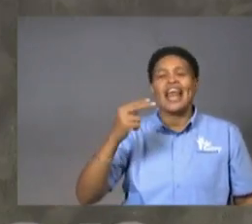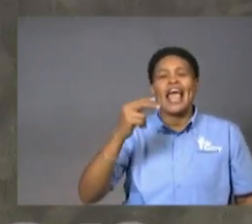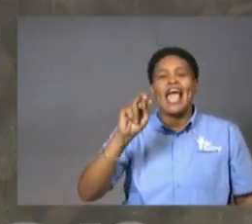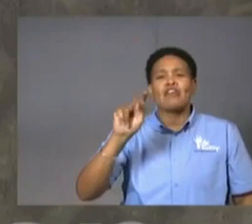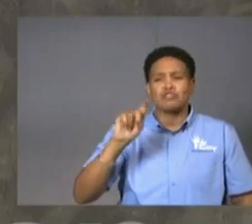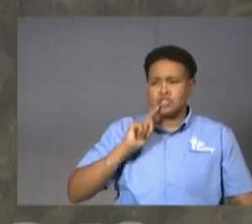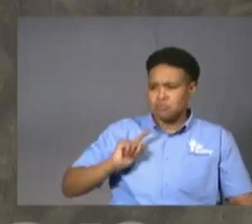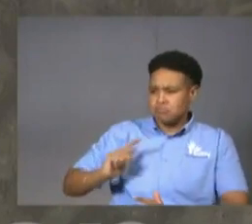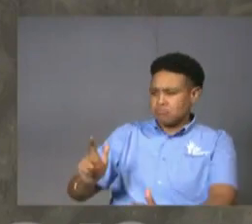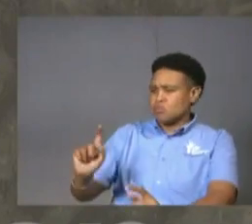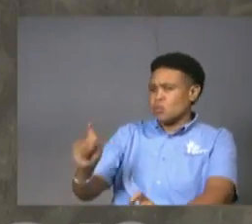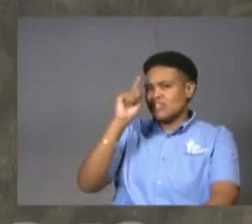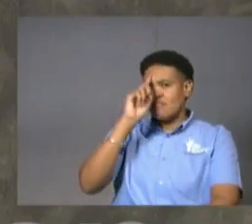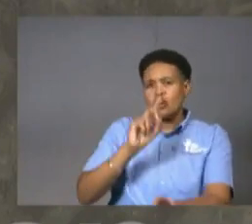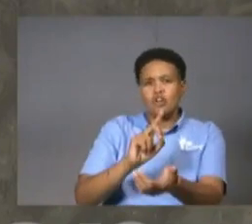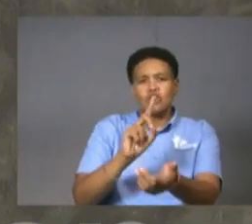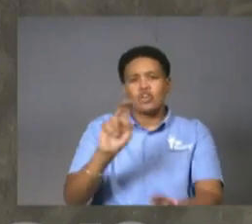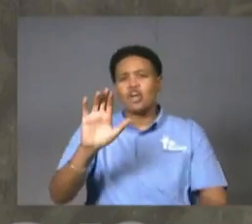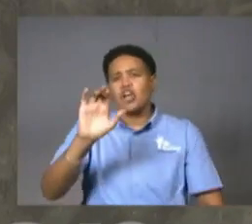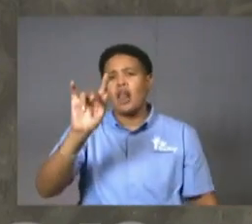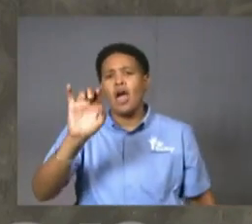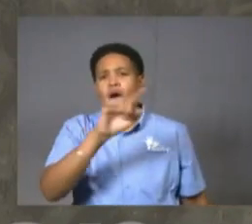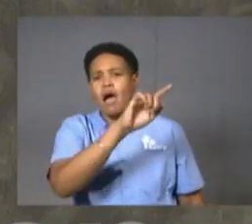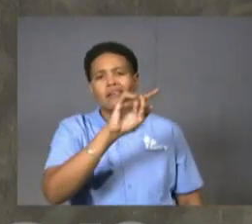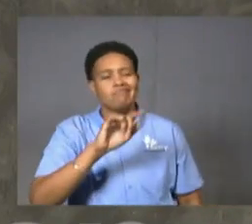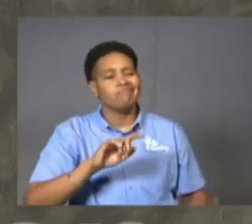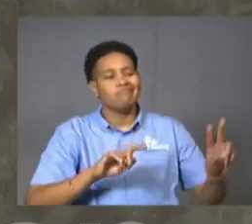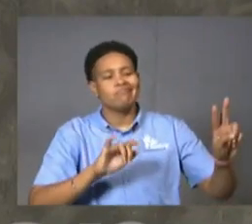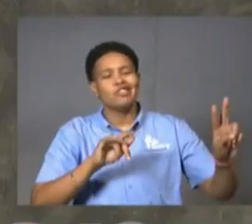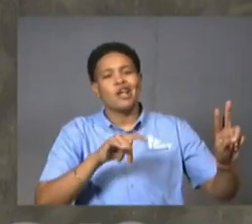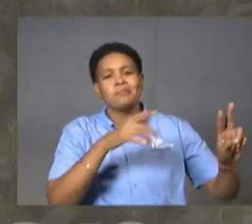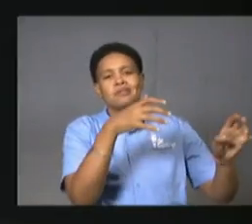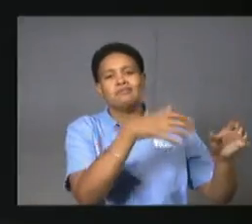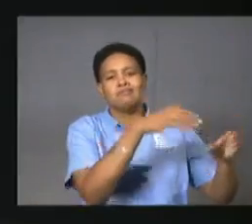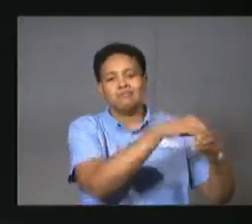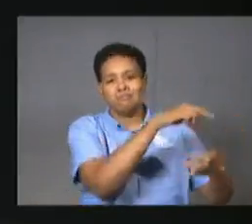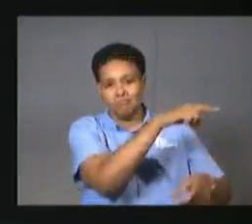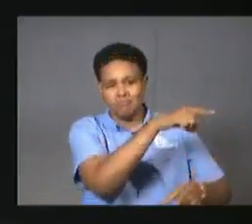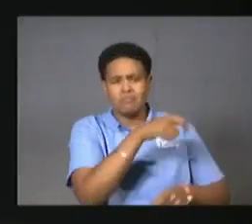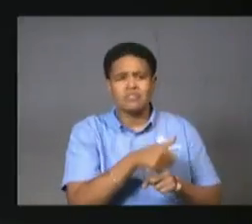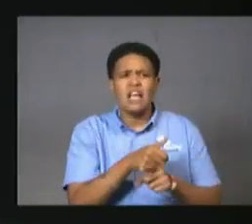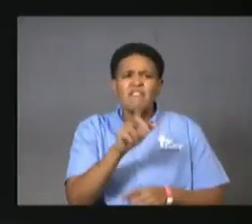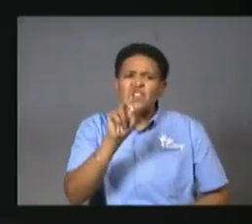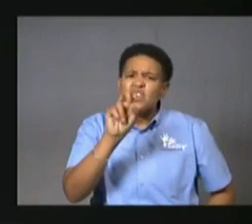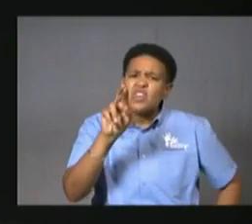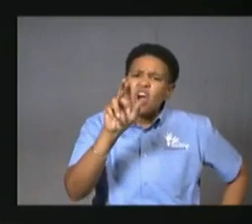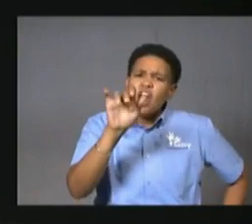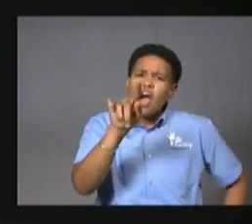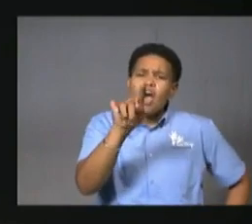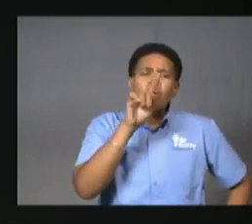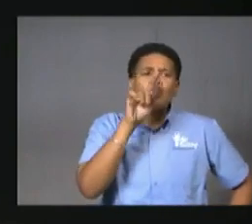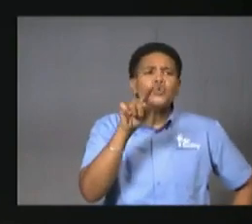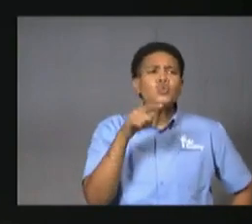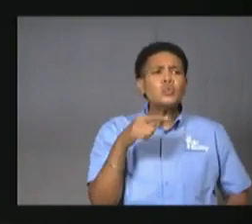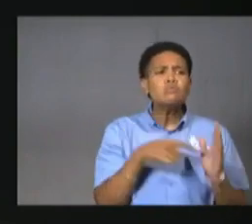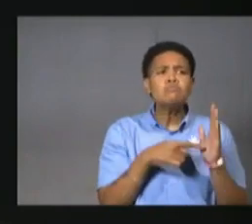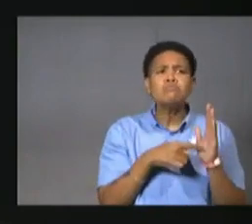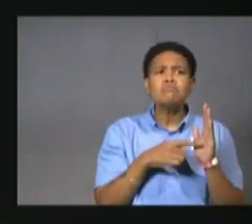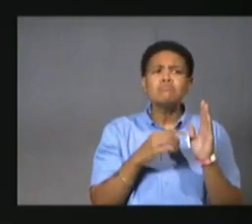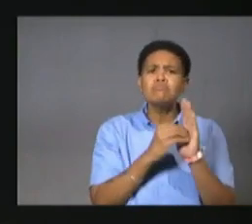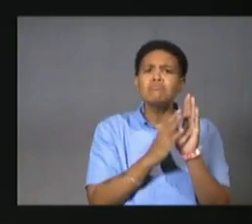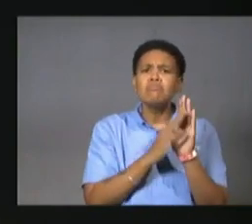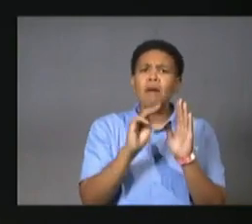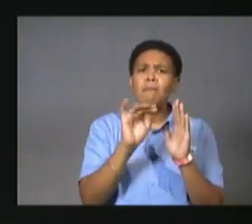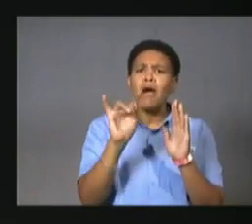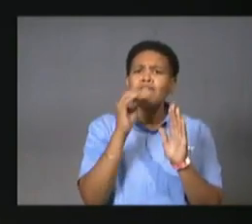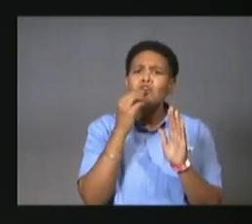with a question for Dr. Nigel Clark of the JLP. Dr. Clark, now your manifesto indicated that it will introduce